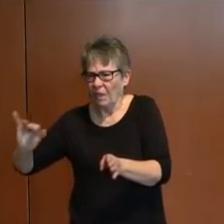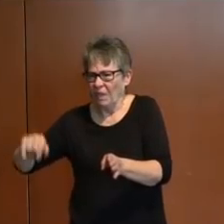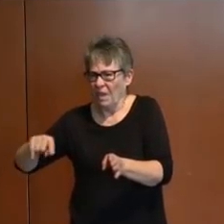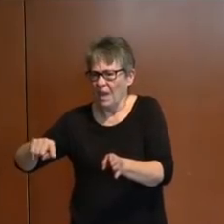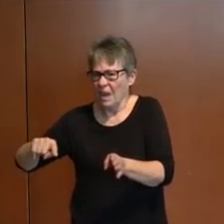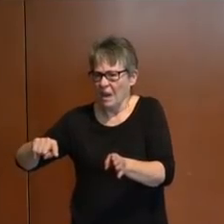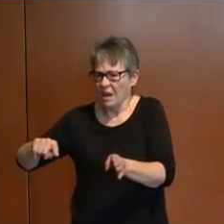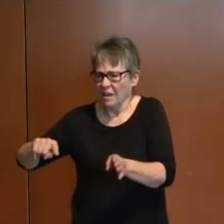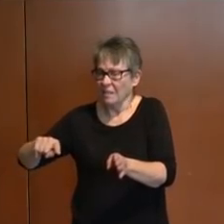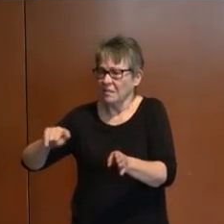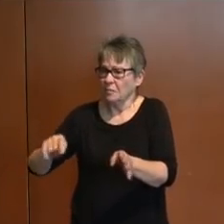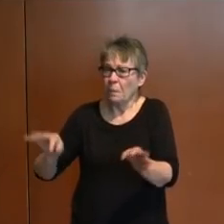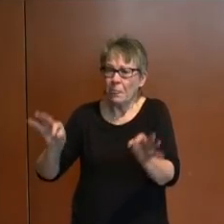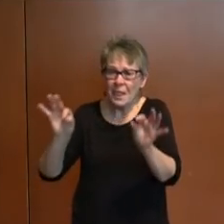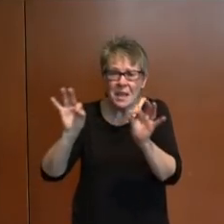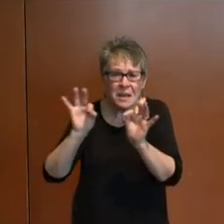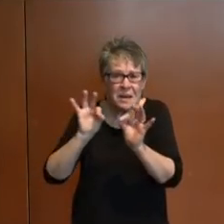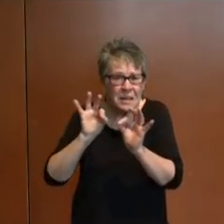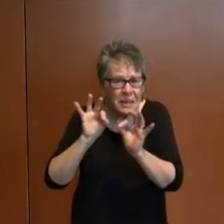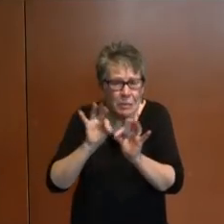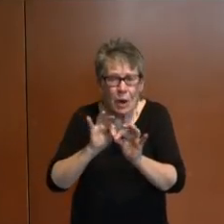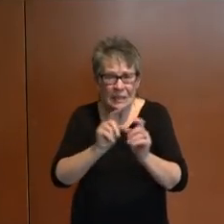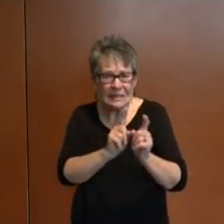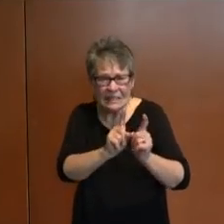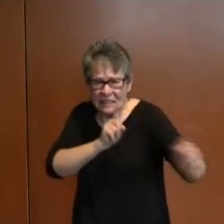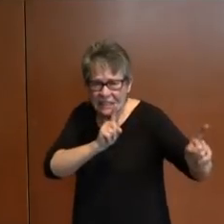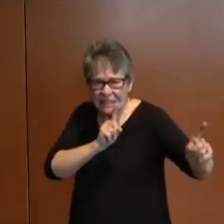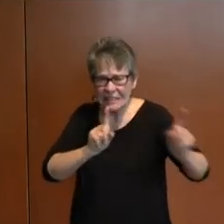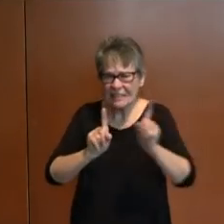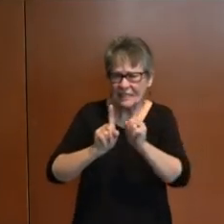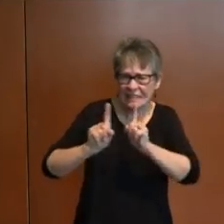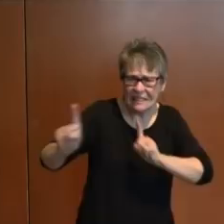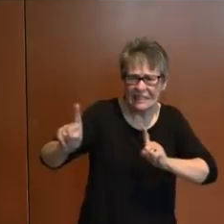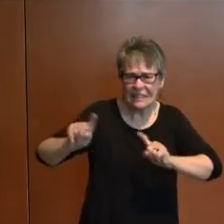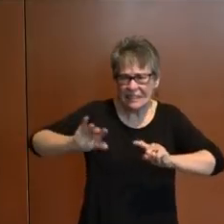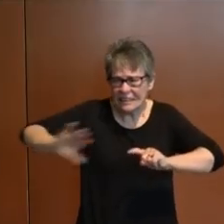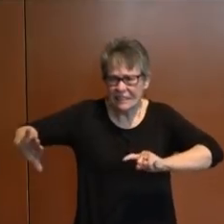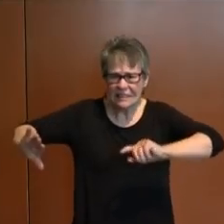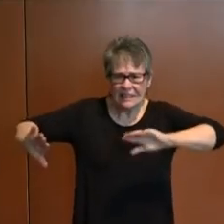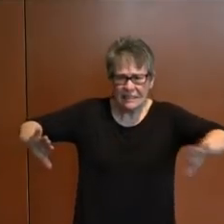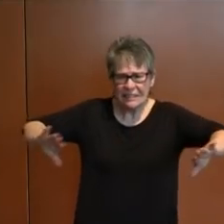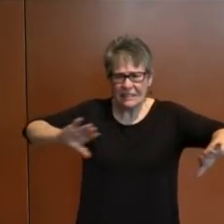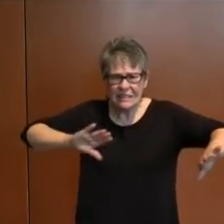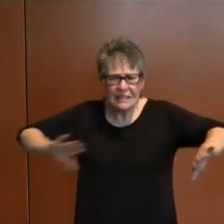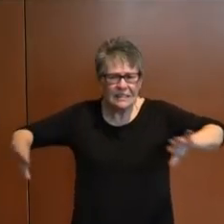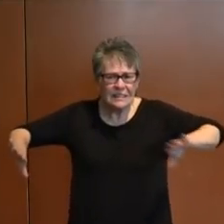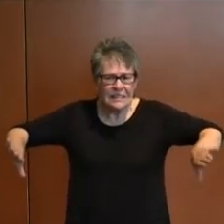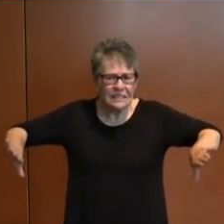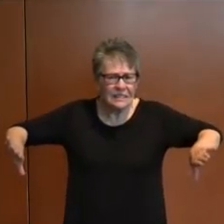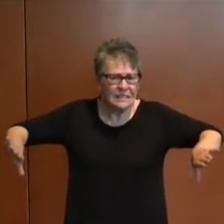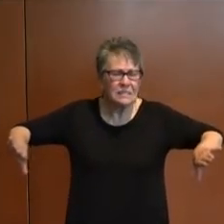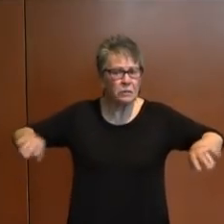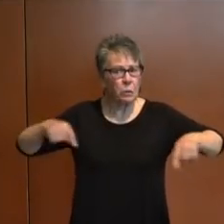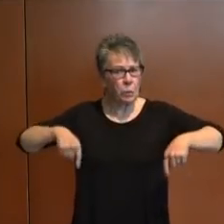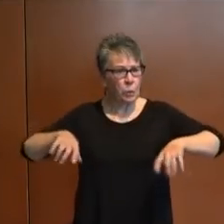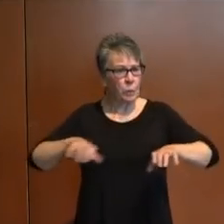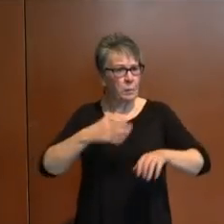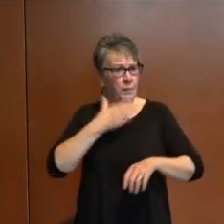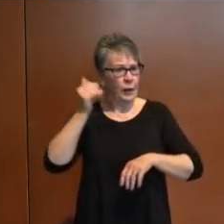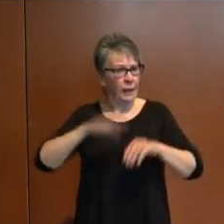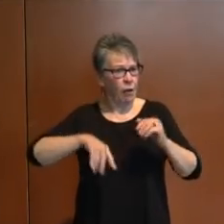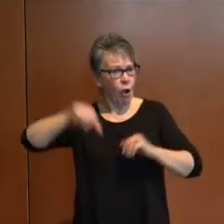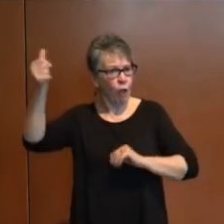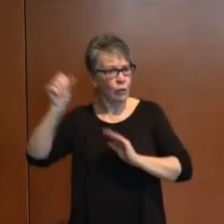of steps we have taken, unlike, frankly, at this point, almost any other American state, it's not just